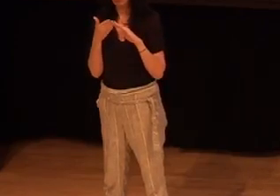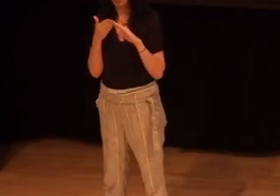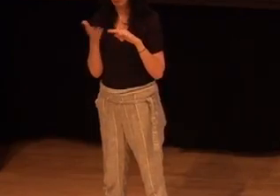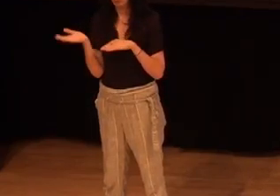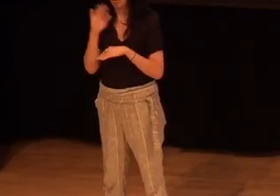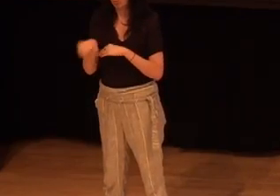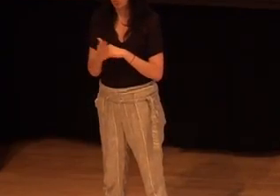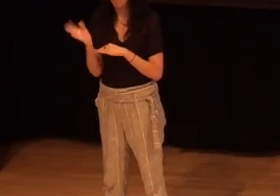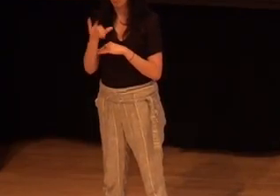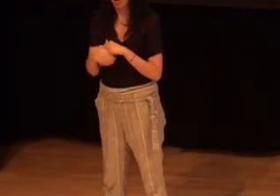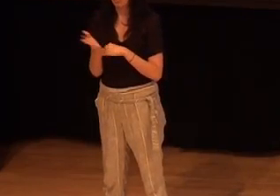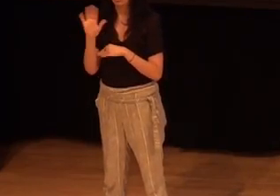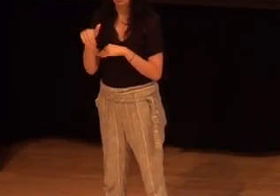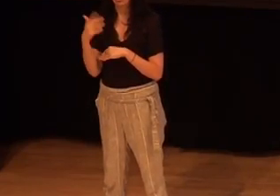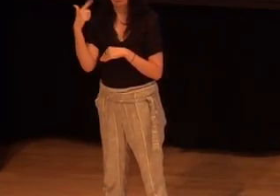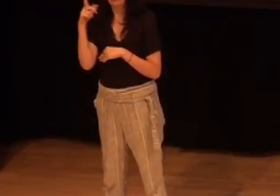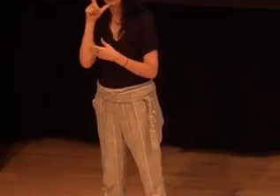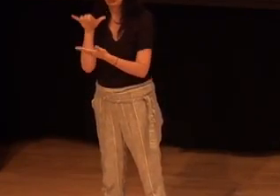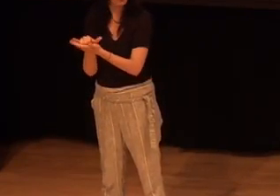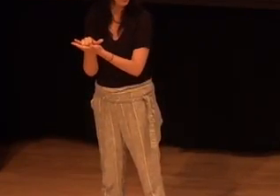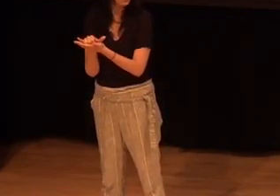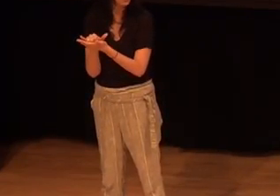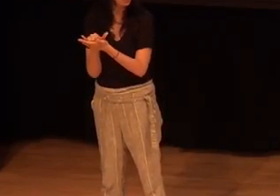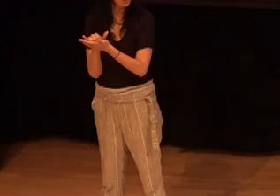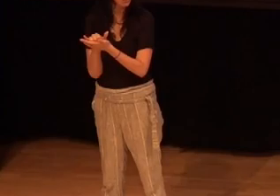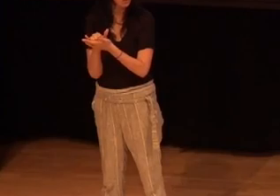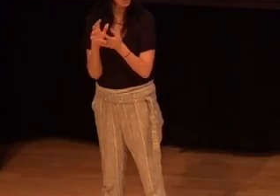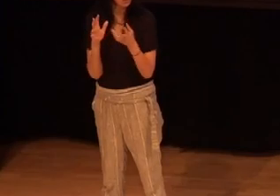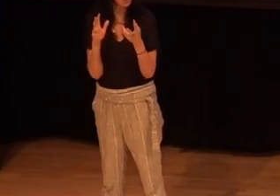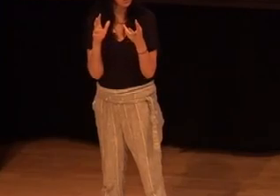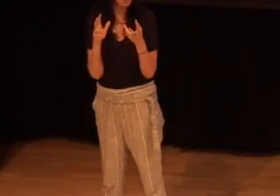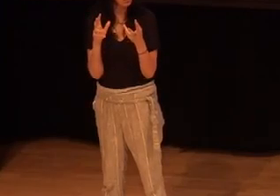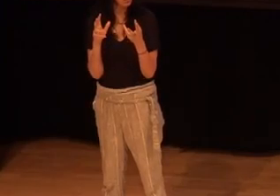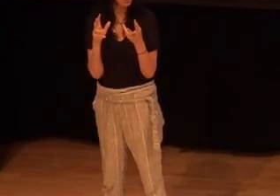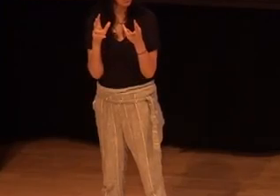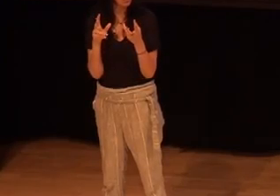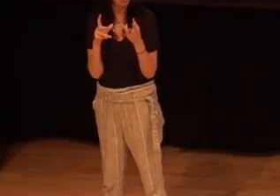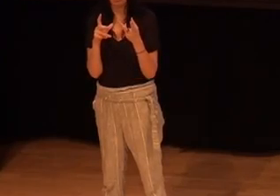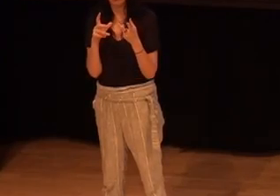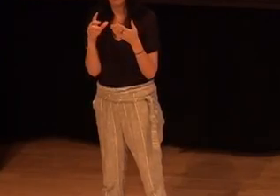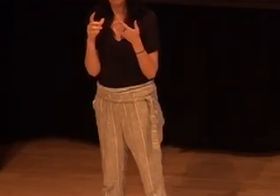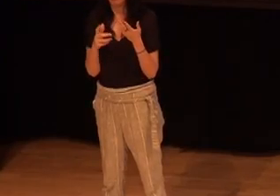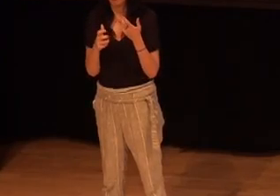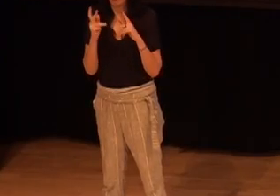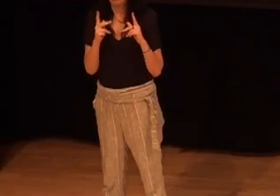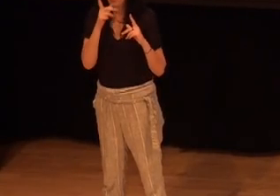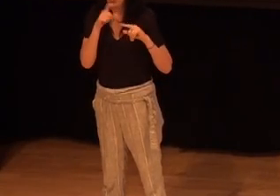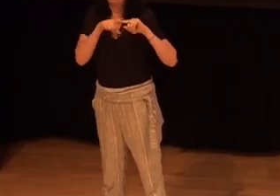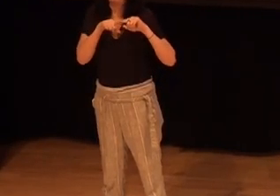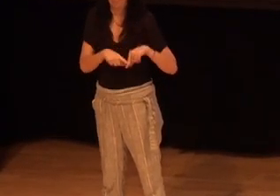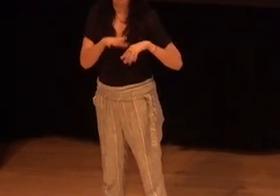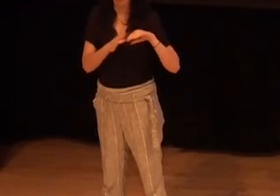day. London doesn't do that. No, and no city is more dependent on their subway system than we